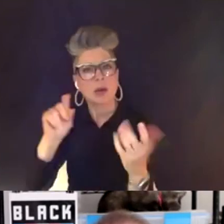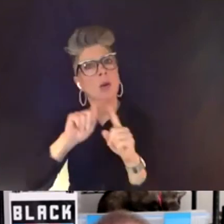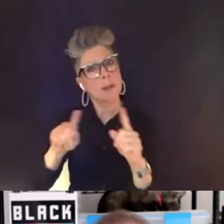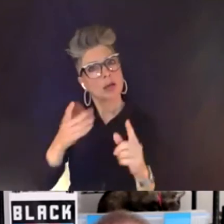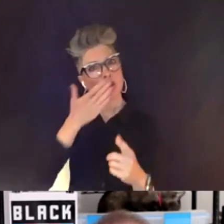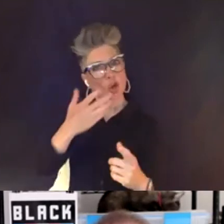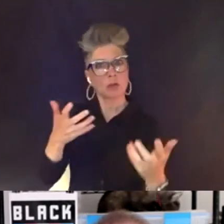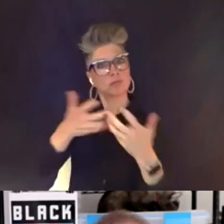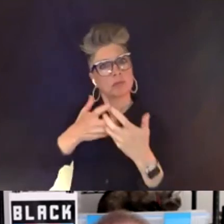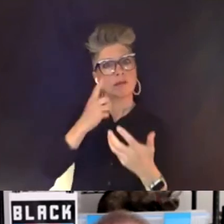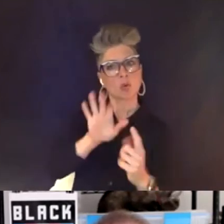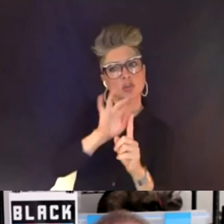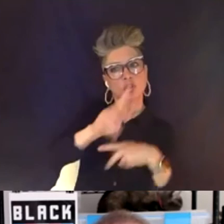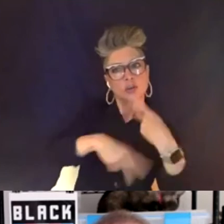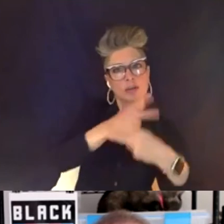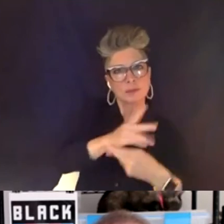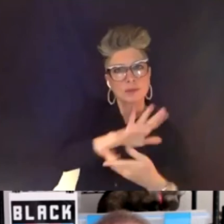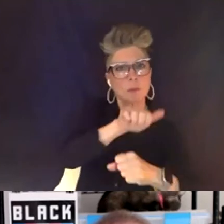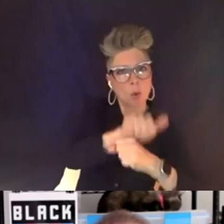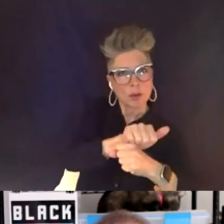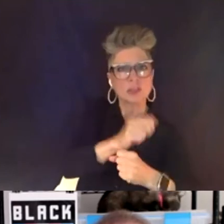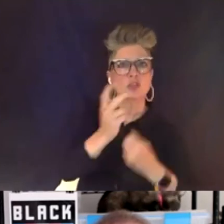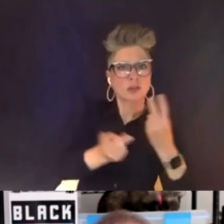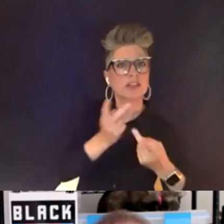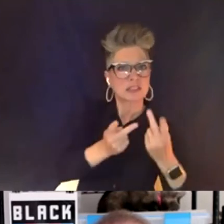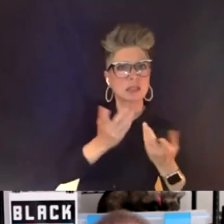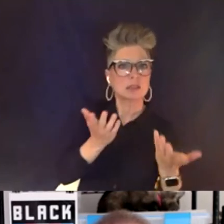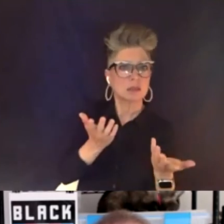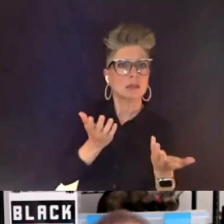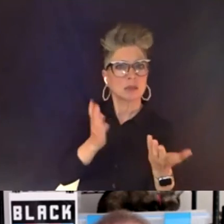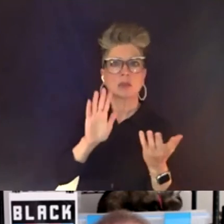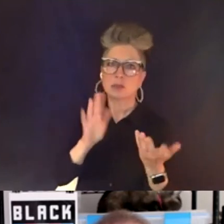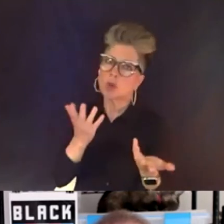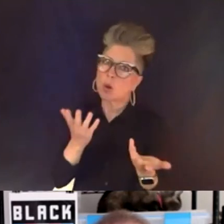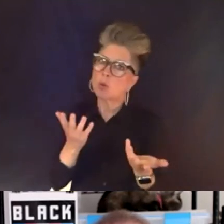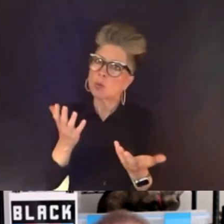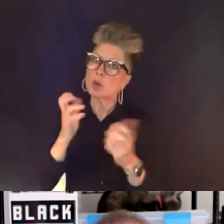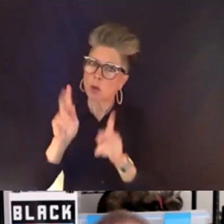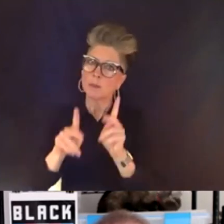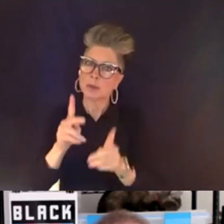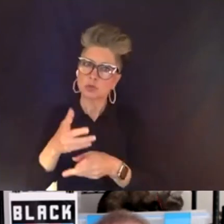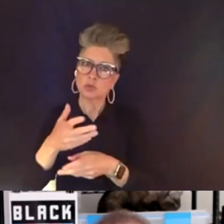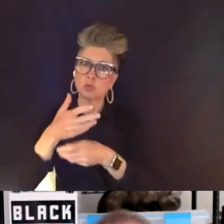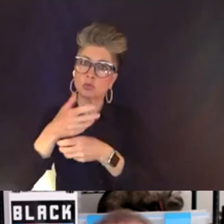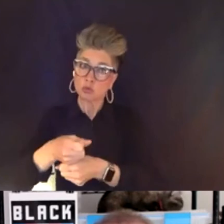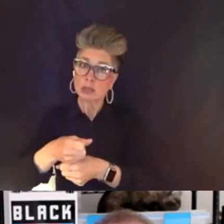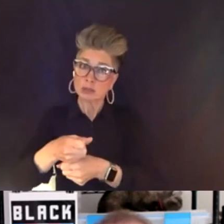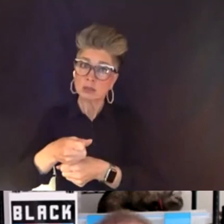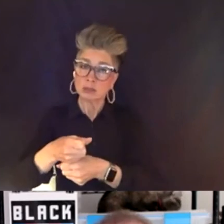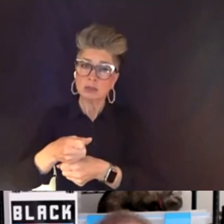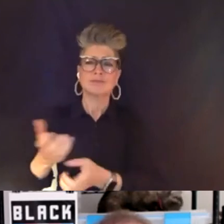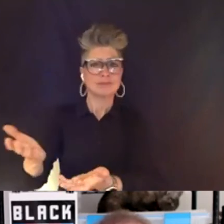visits or appointments that are necessary. So I want people to really feel that they have that confidence to come